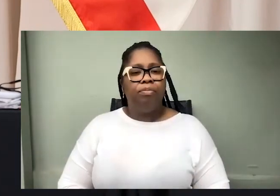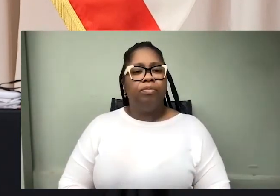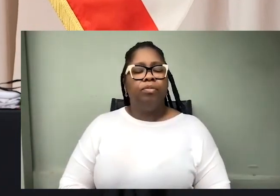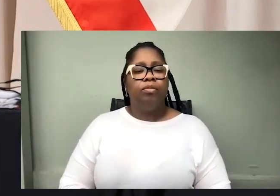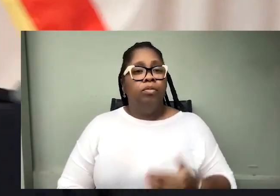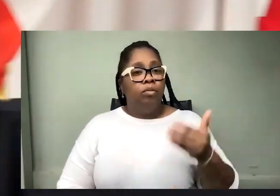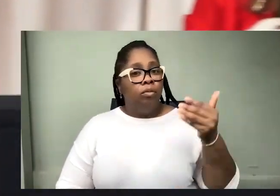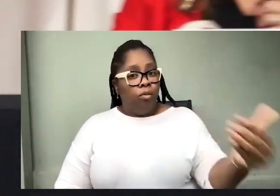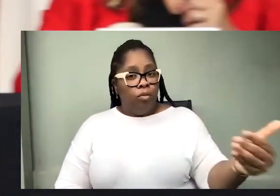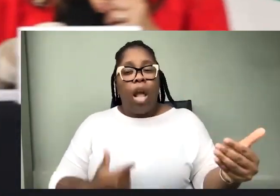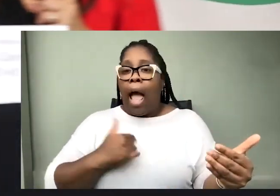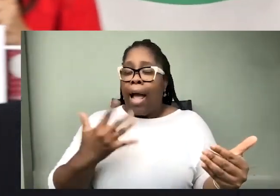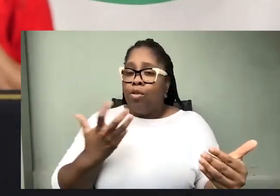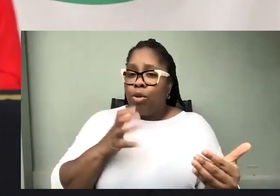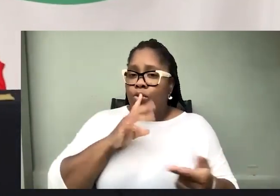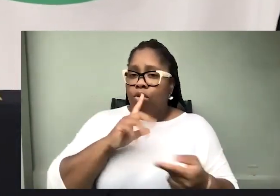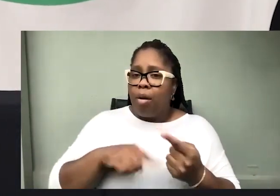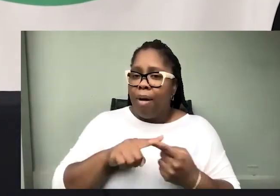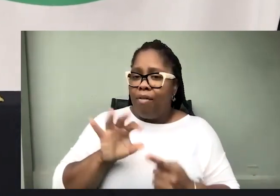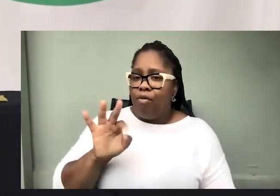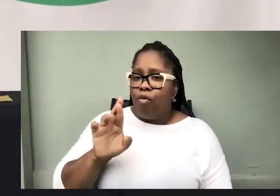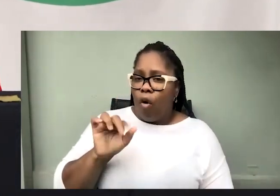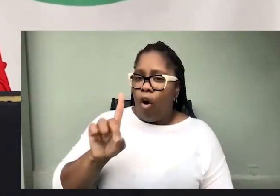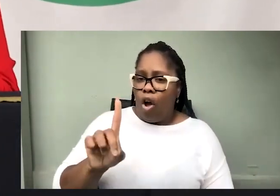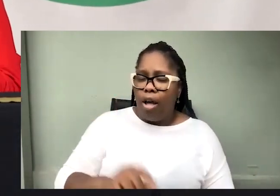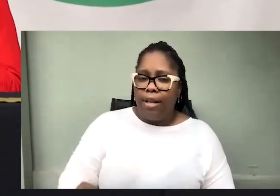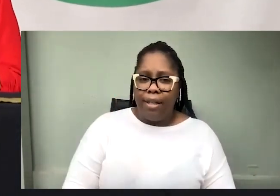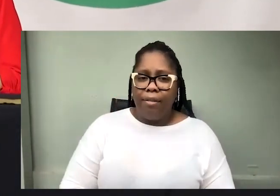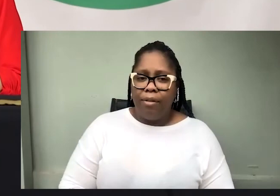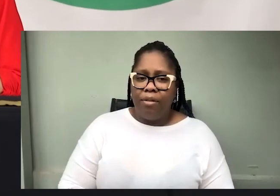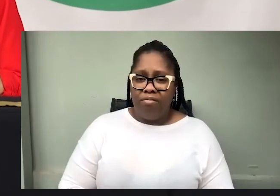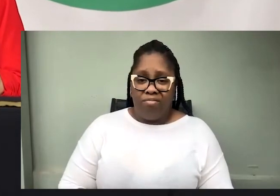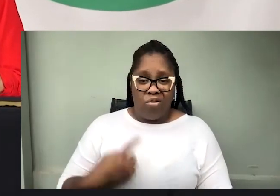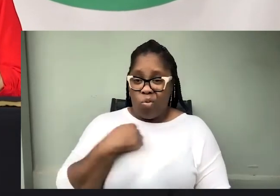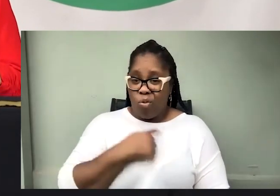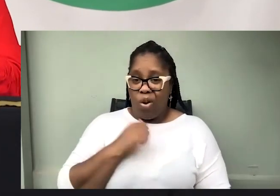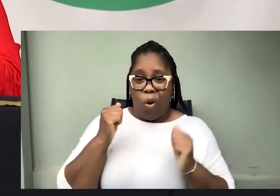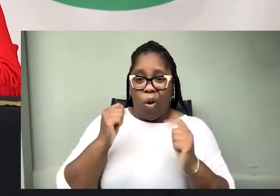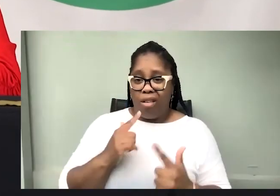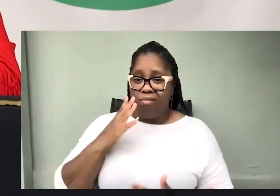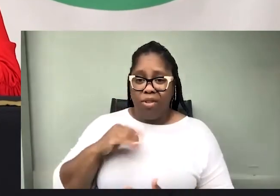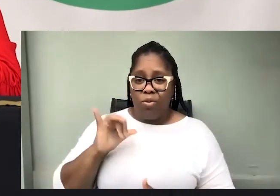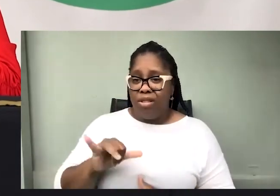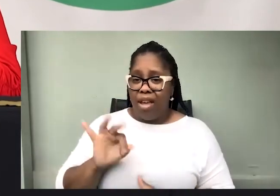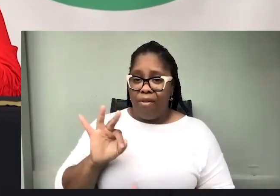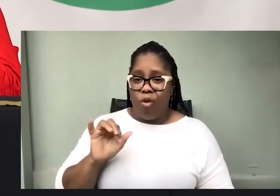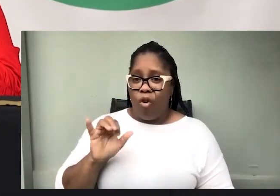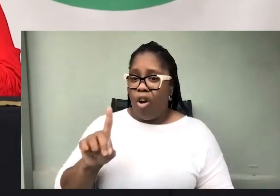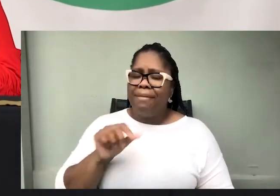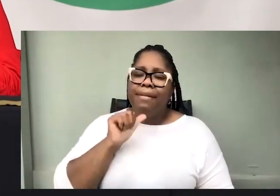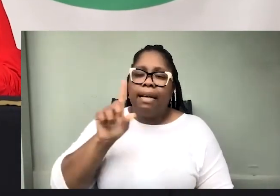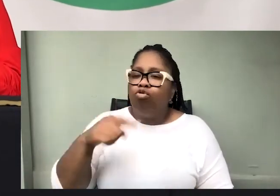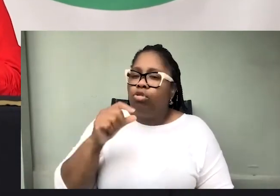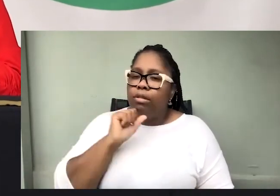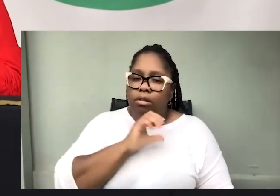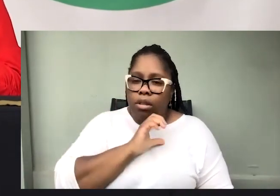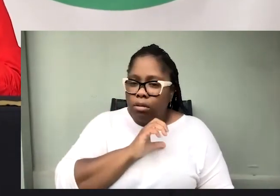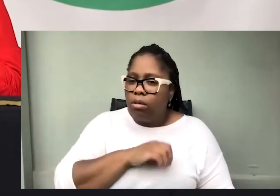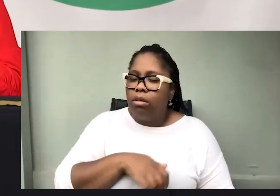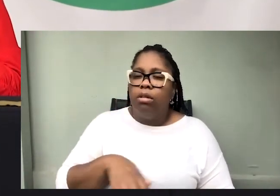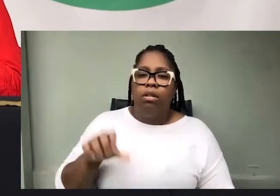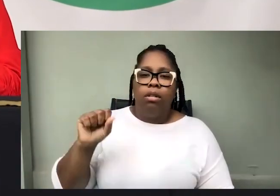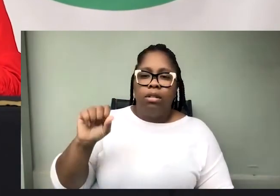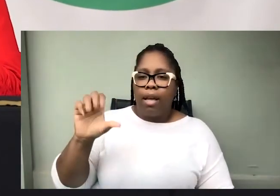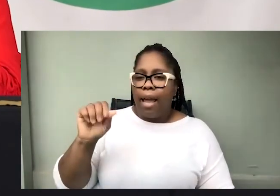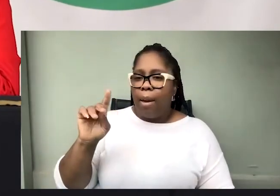speak Go on ahead. some of the fraud issues. We are all victim of it. It's not just seniors, because the scammers out